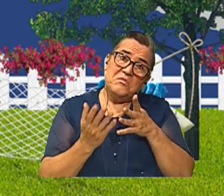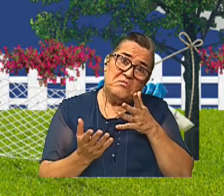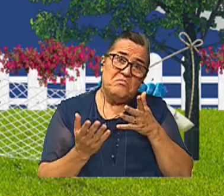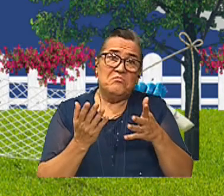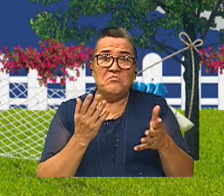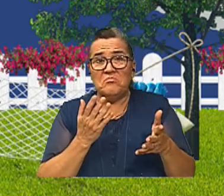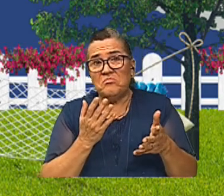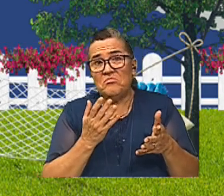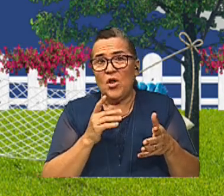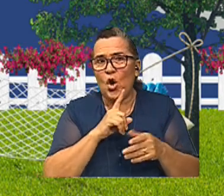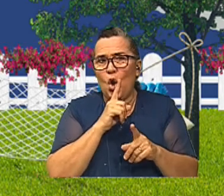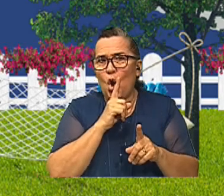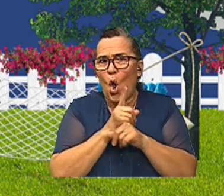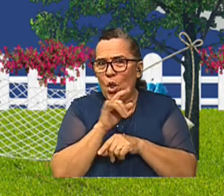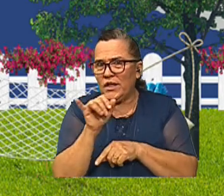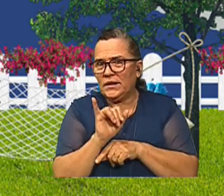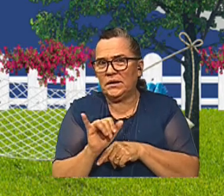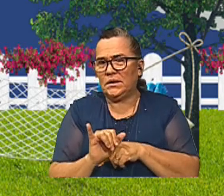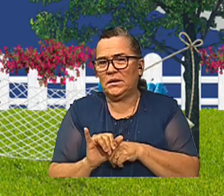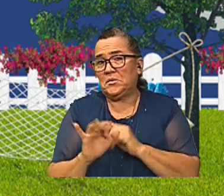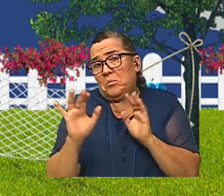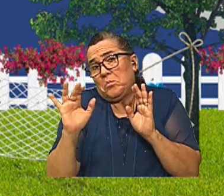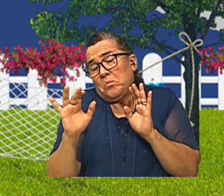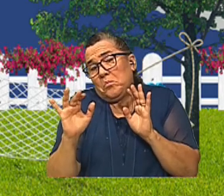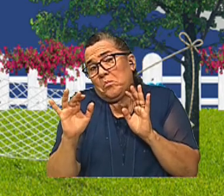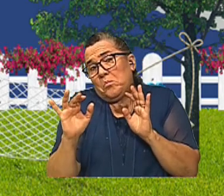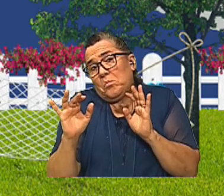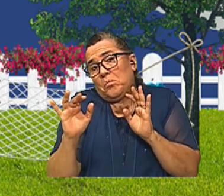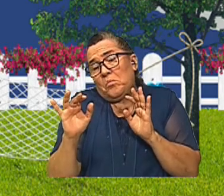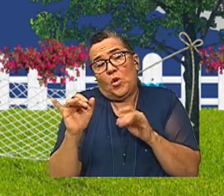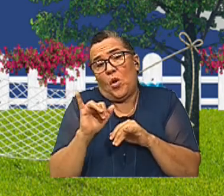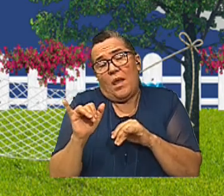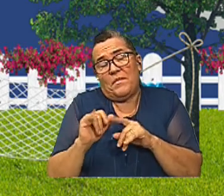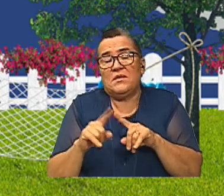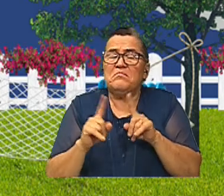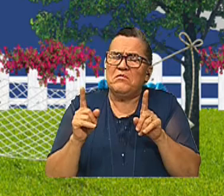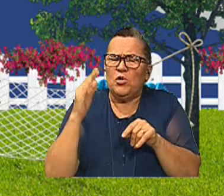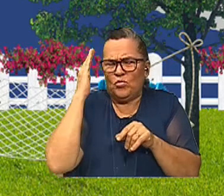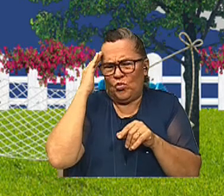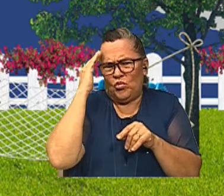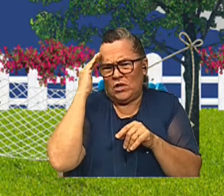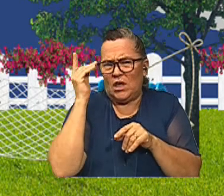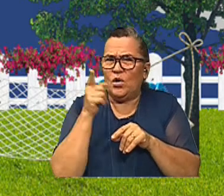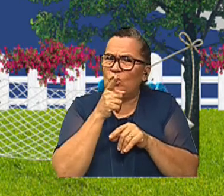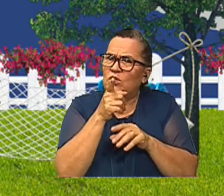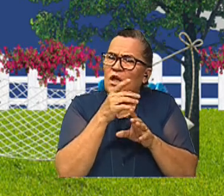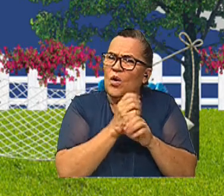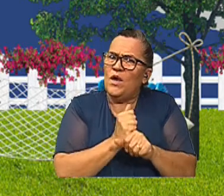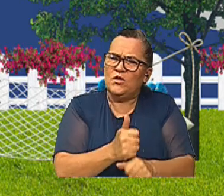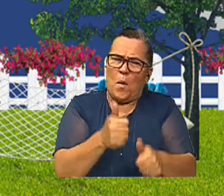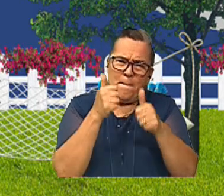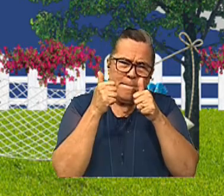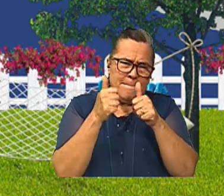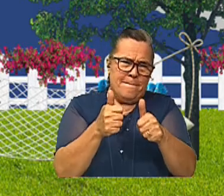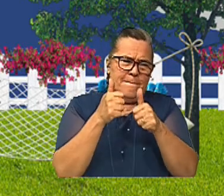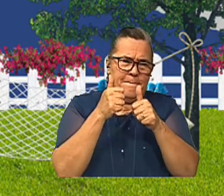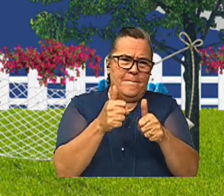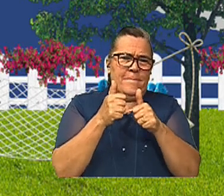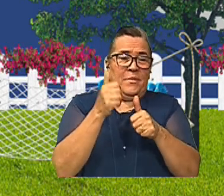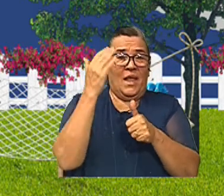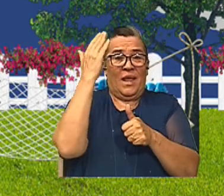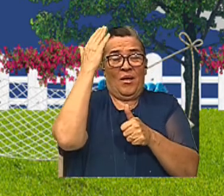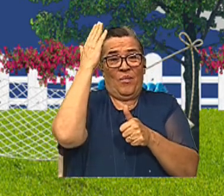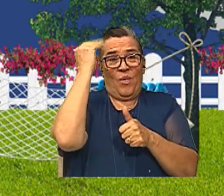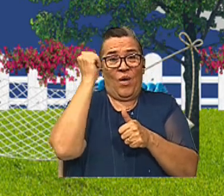maybe are not exactly the same, but I know that you did it so well because during the